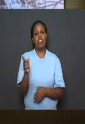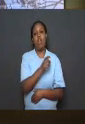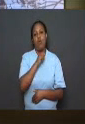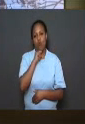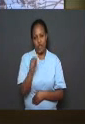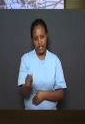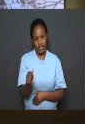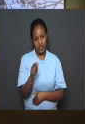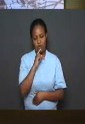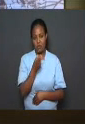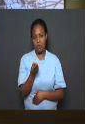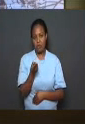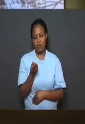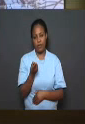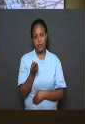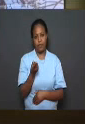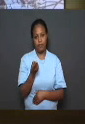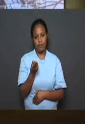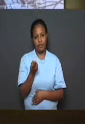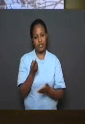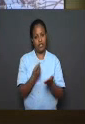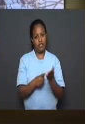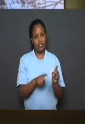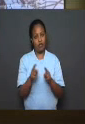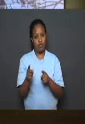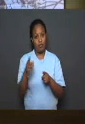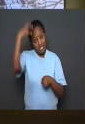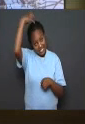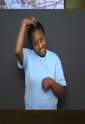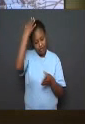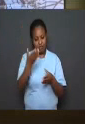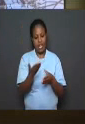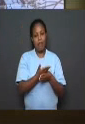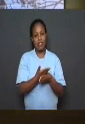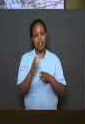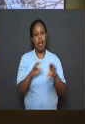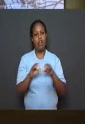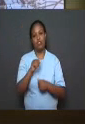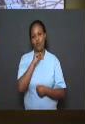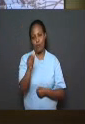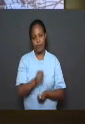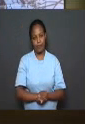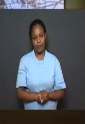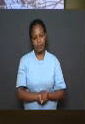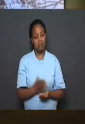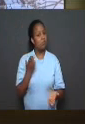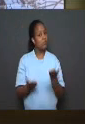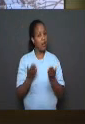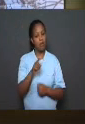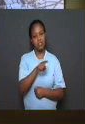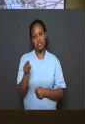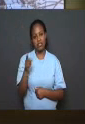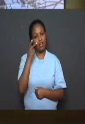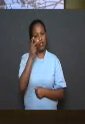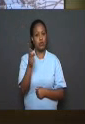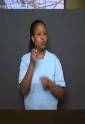are unfortunately not limited to governments. You may also see